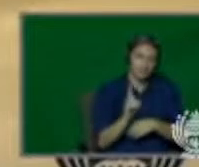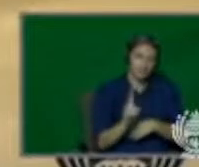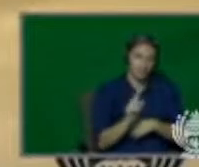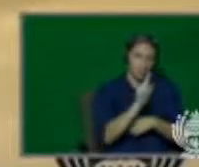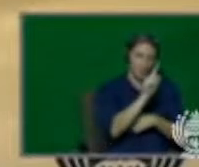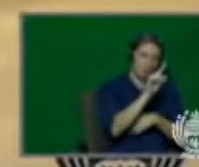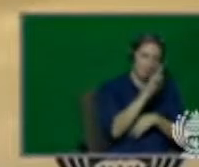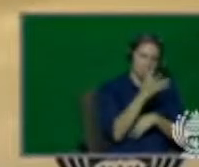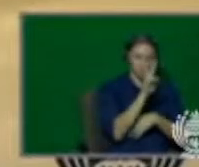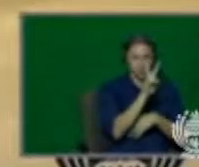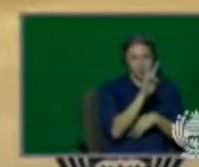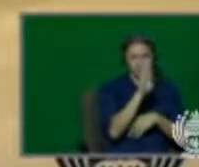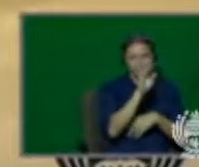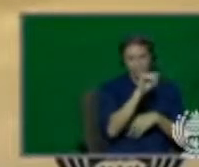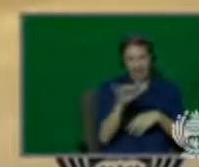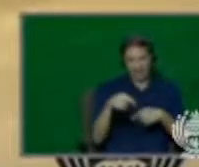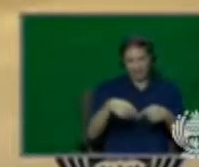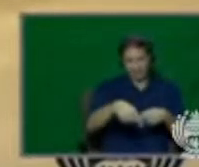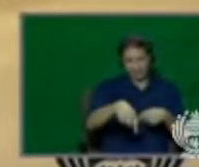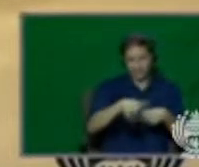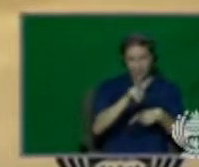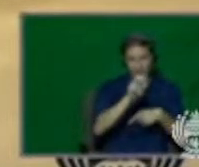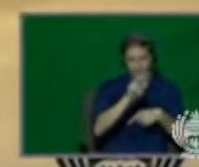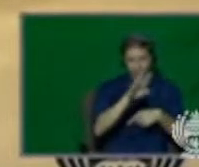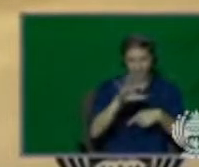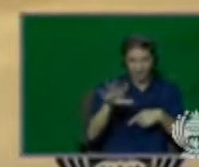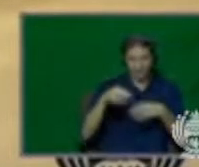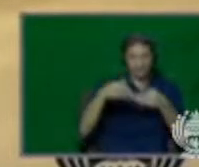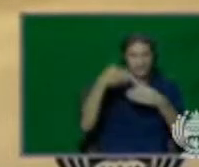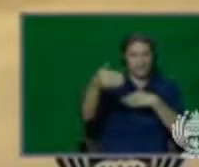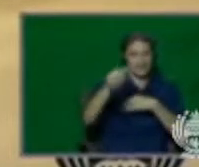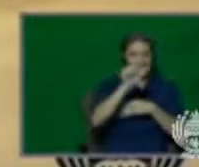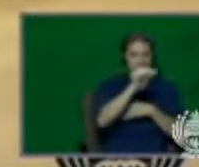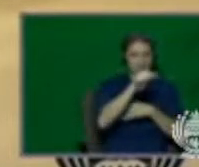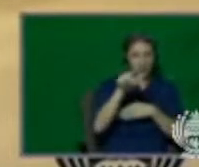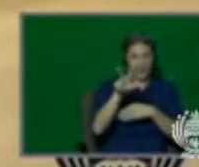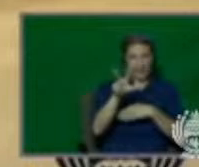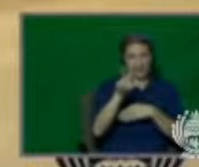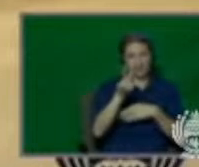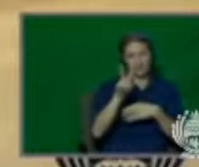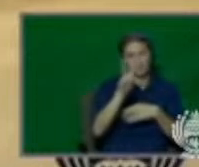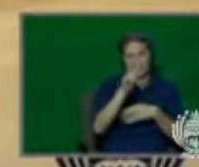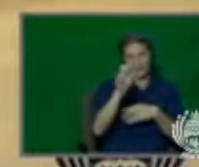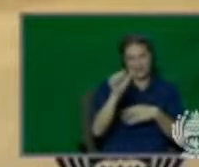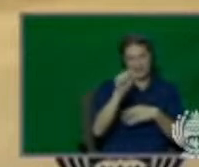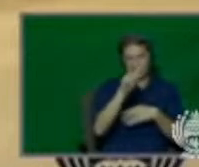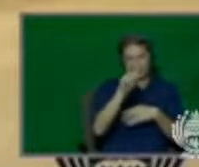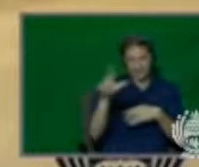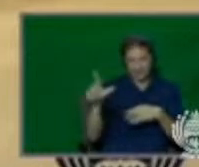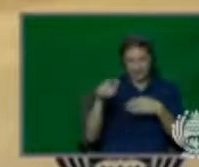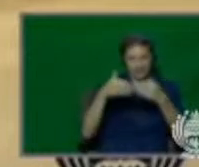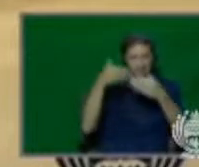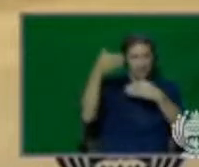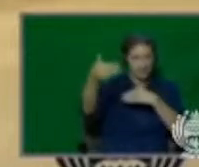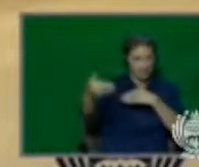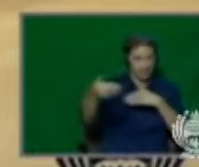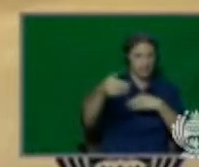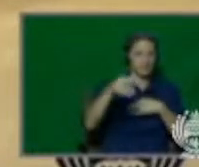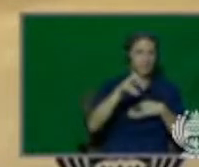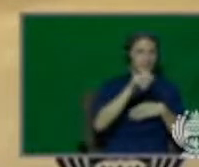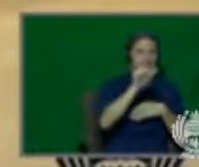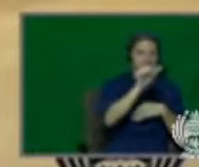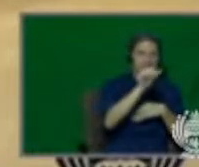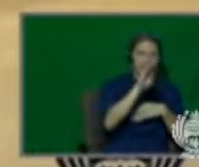billion in 25-26, 68 billion in 26-27, 62 billion in